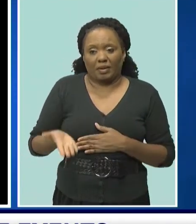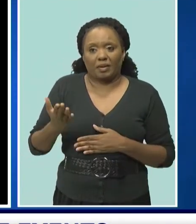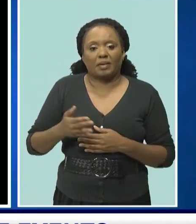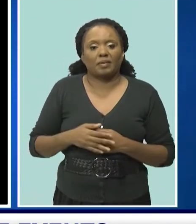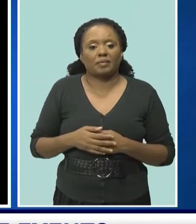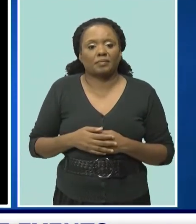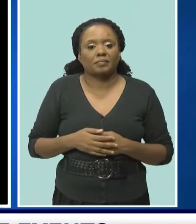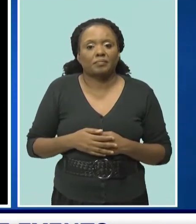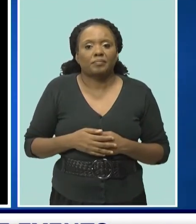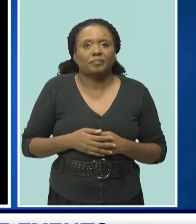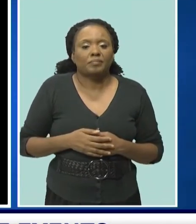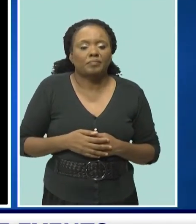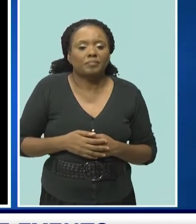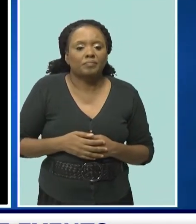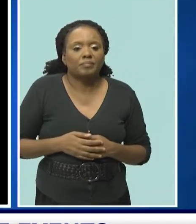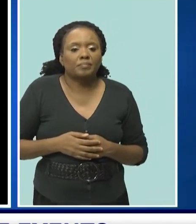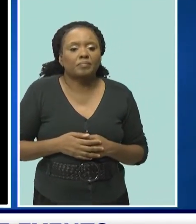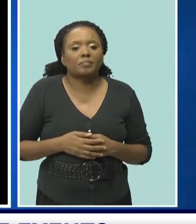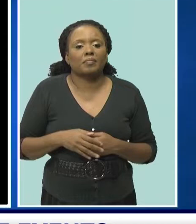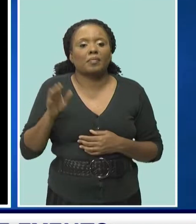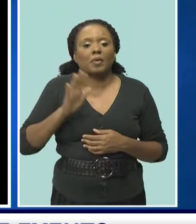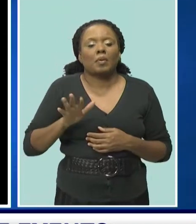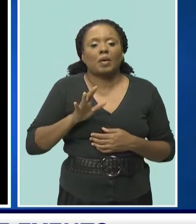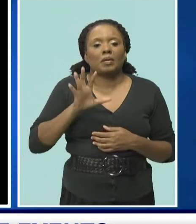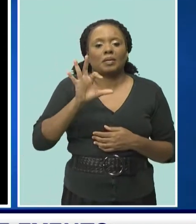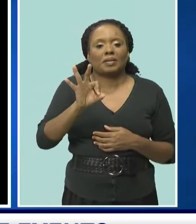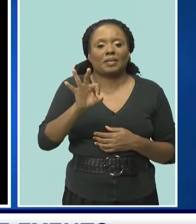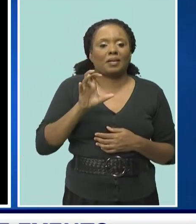about 900 uniform